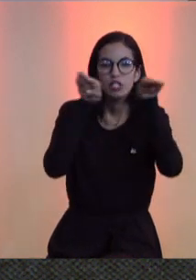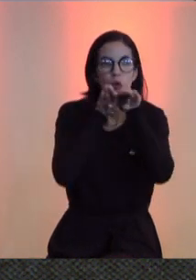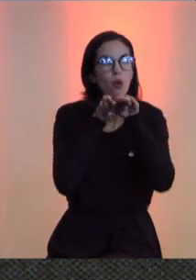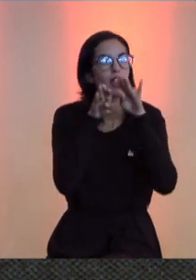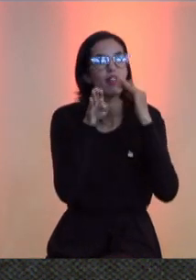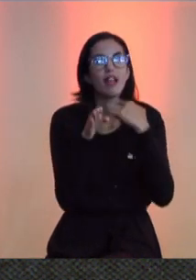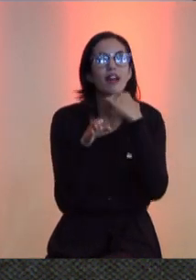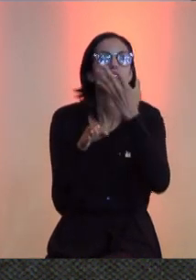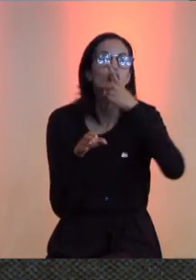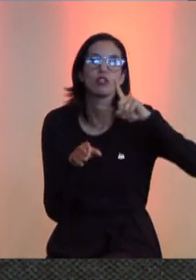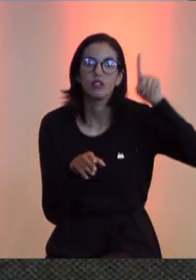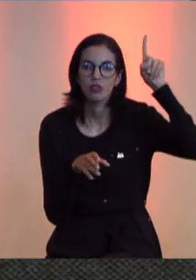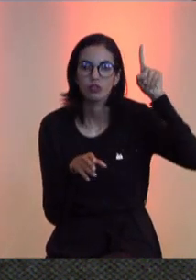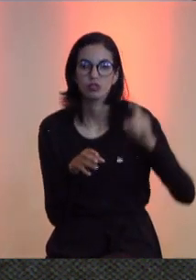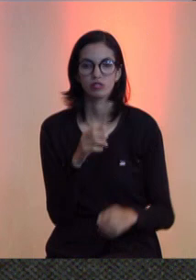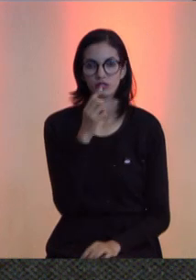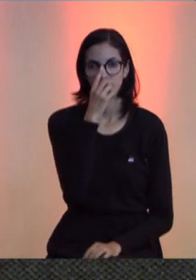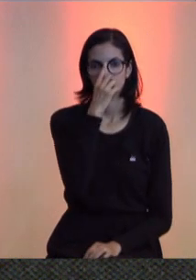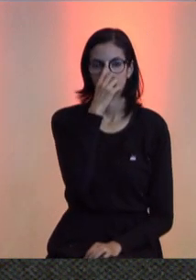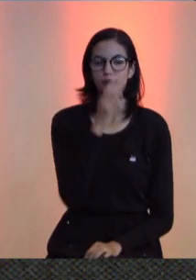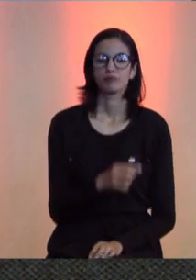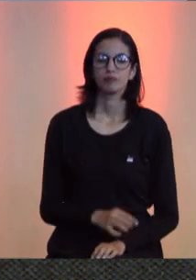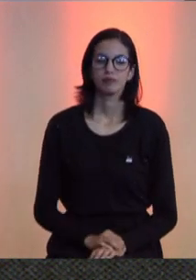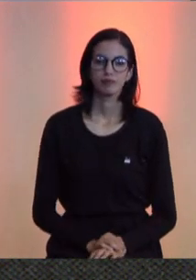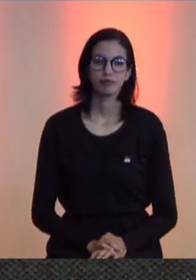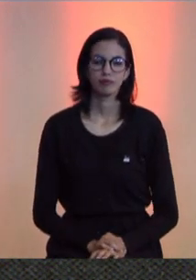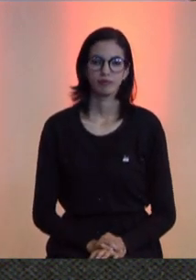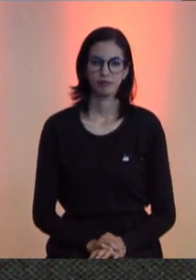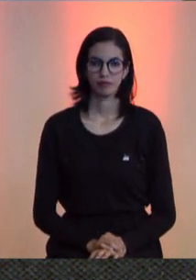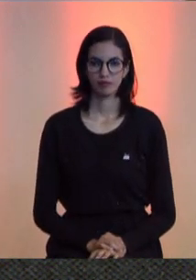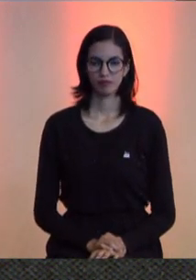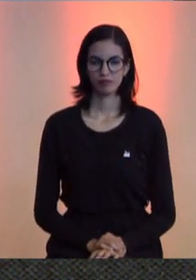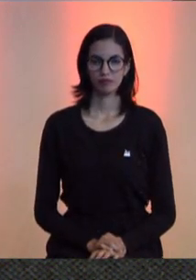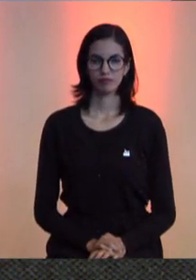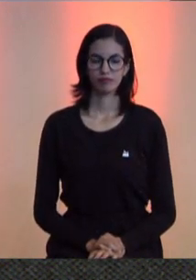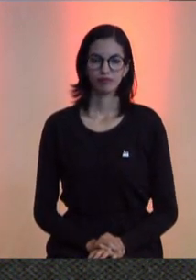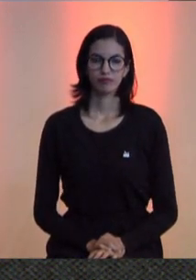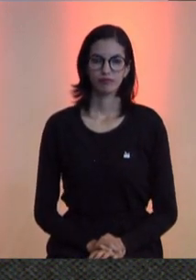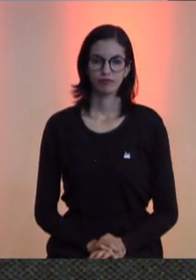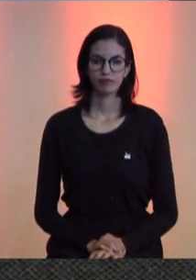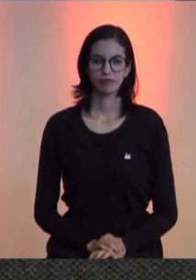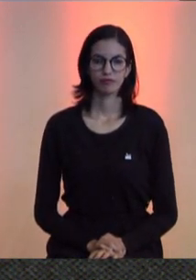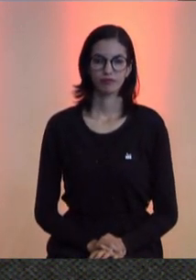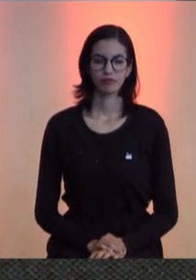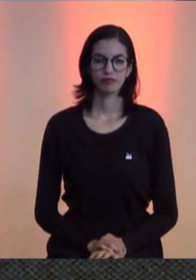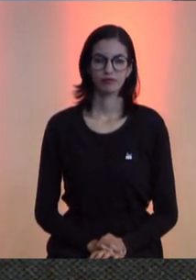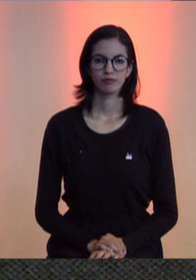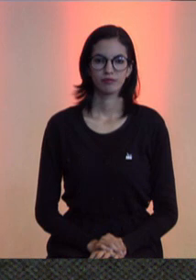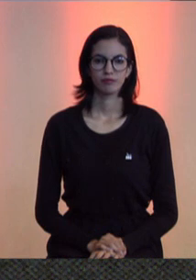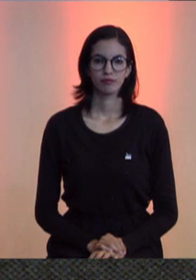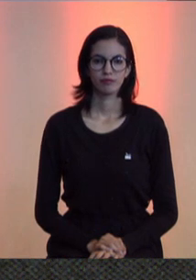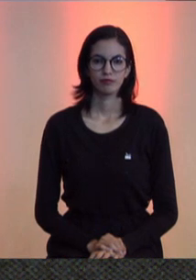Verso 26. Then Nebuchadnezzar came near the mouth of the burning fire furnace and spake and said,